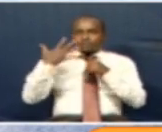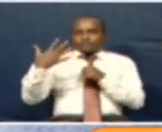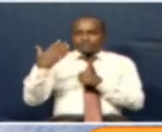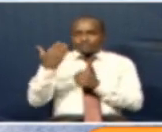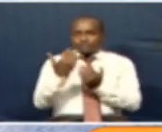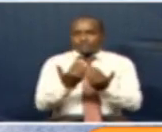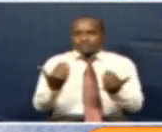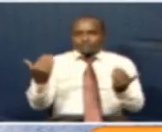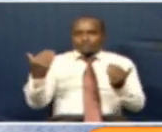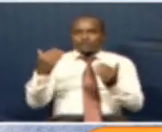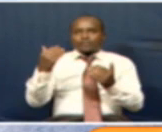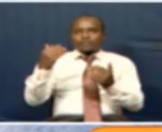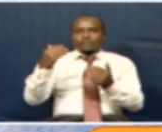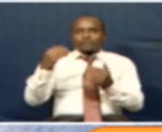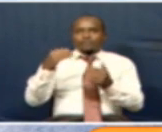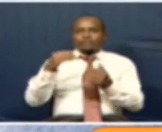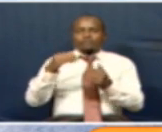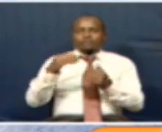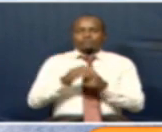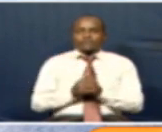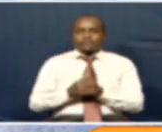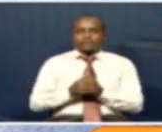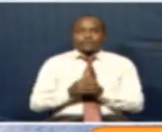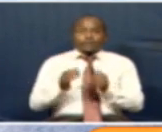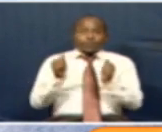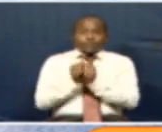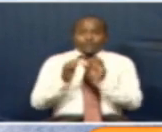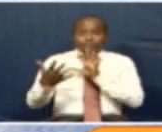506 pediatricians. With just